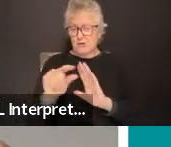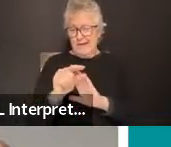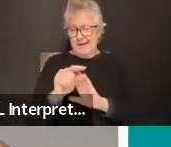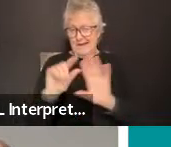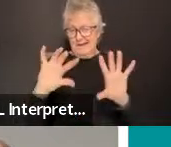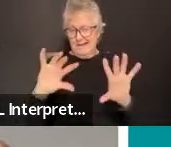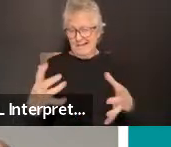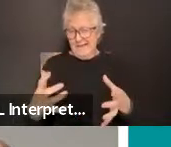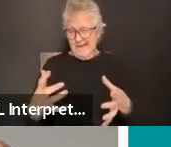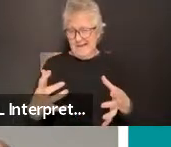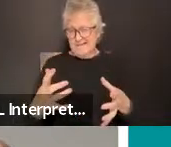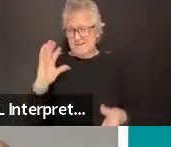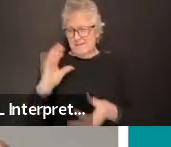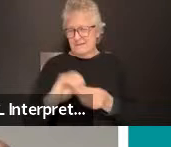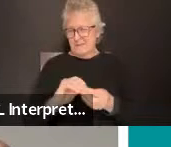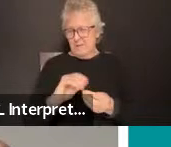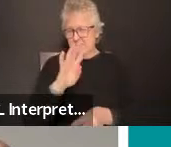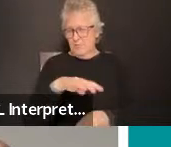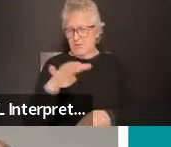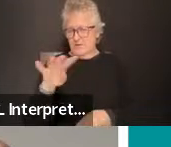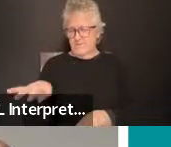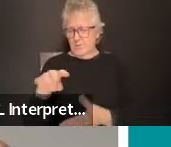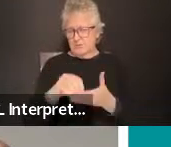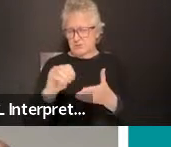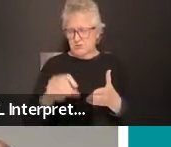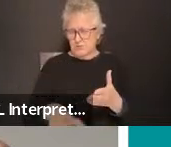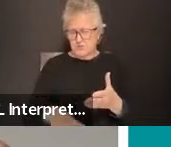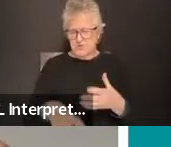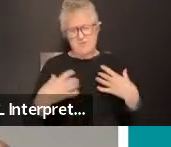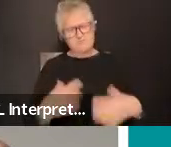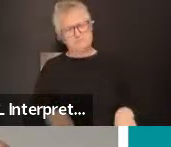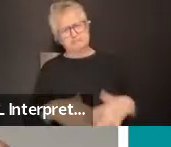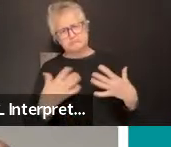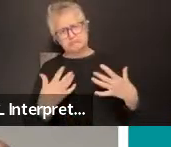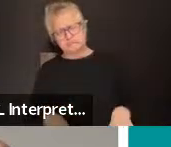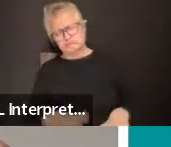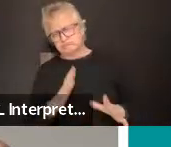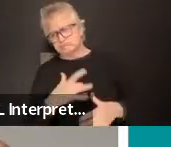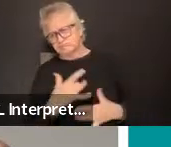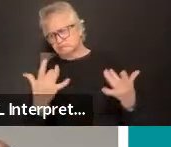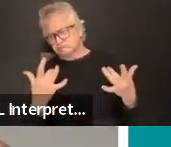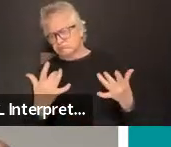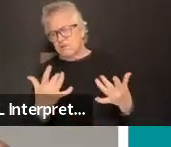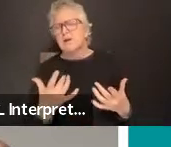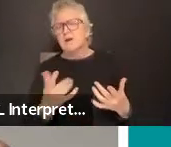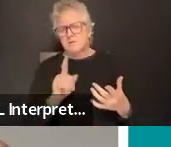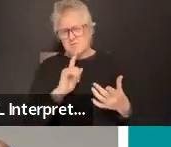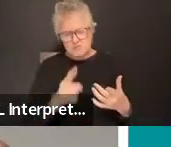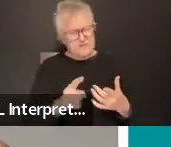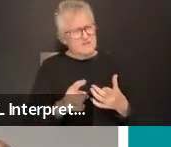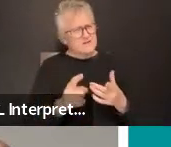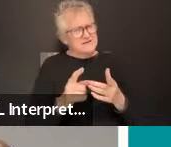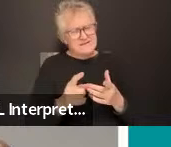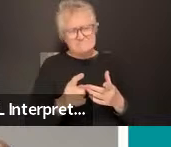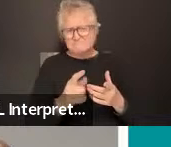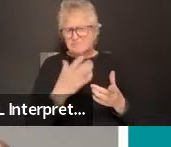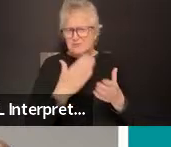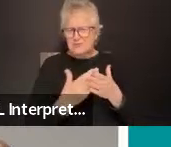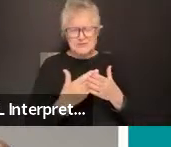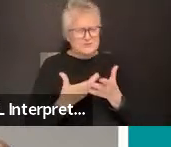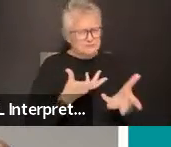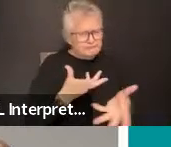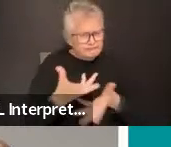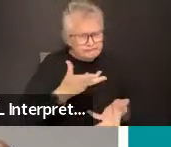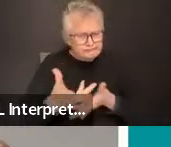It's really fantastic when you get engaged with the youth, get them excited about what we do and get their